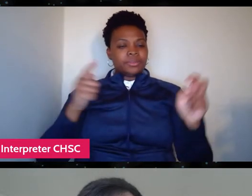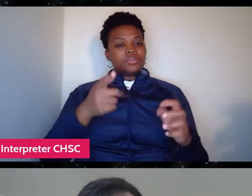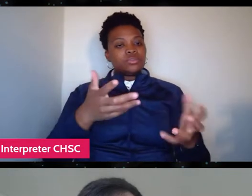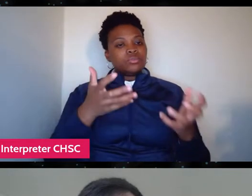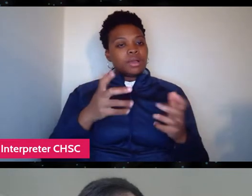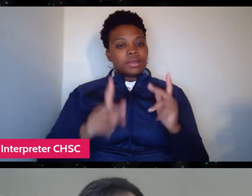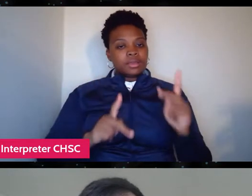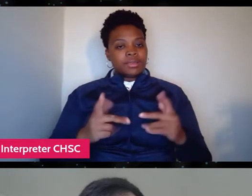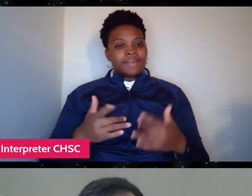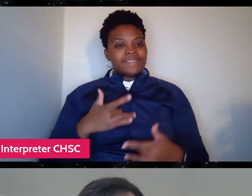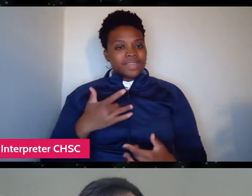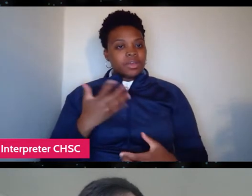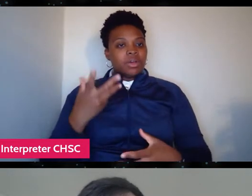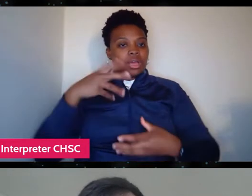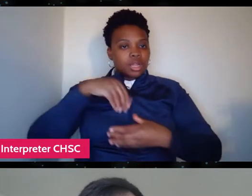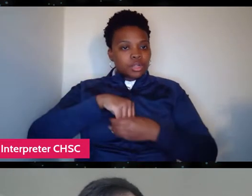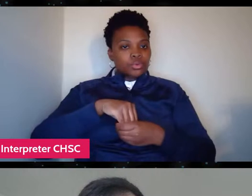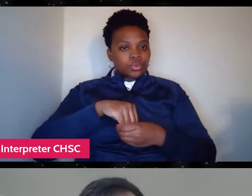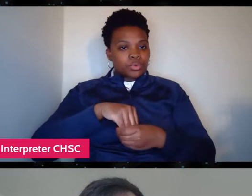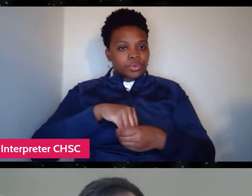people to feel included.